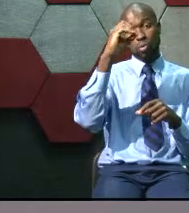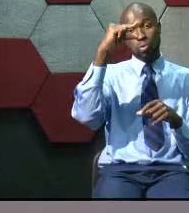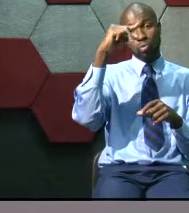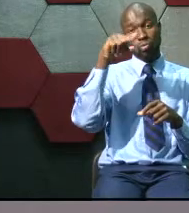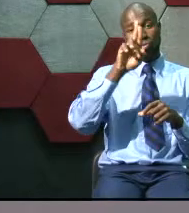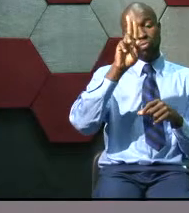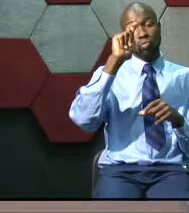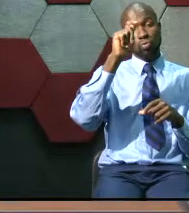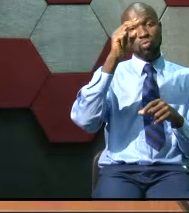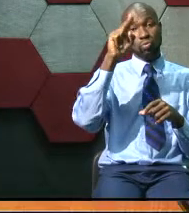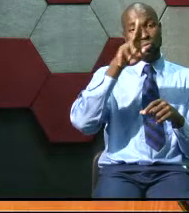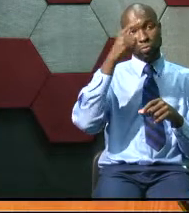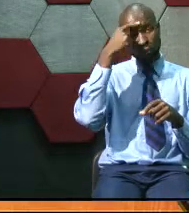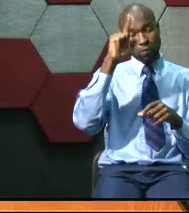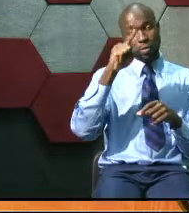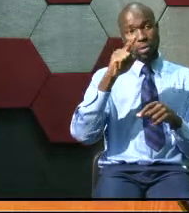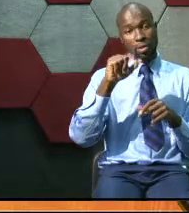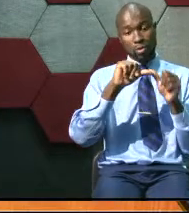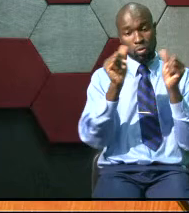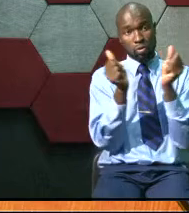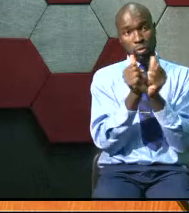Behavioral Sciences category is.